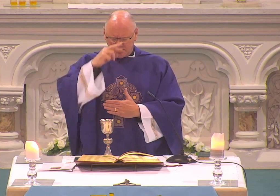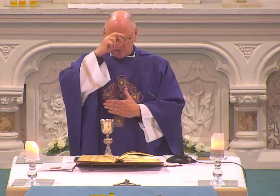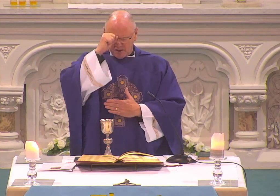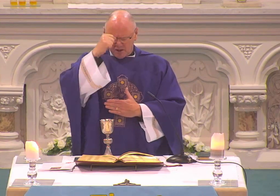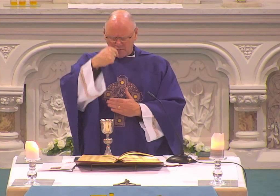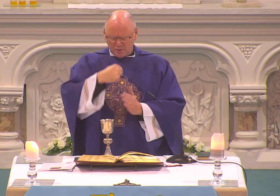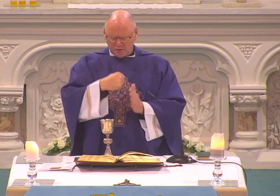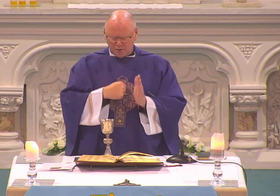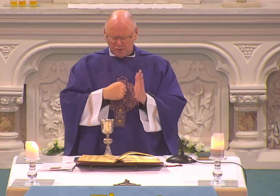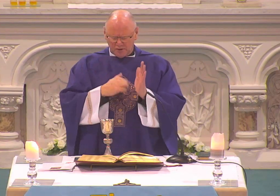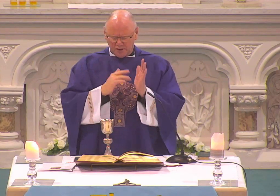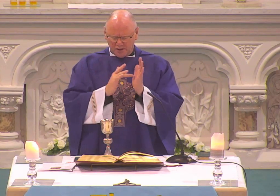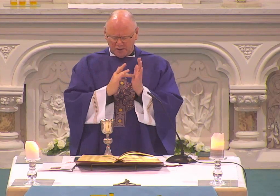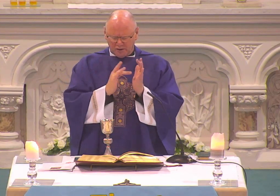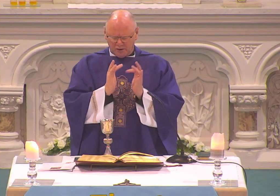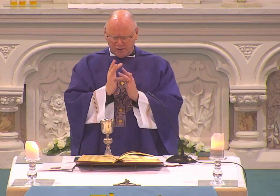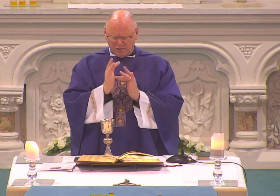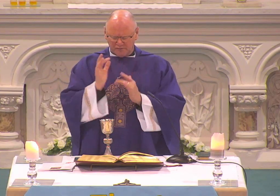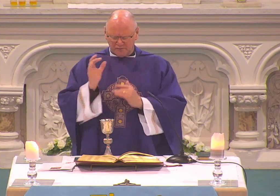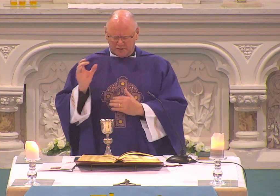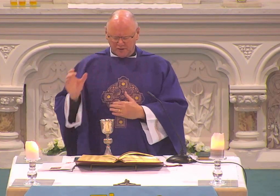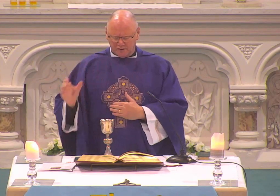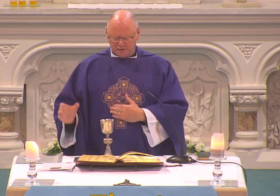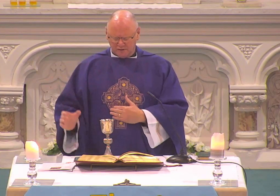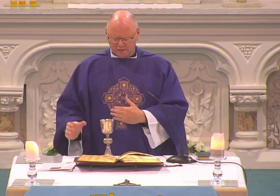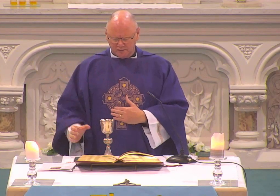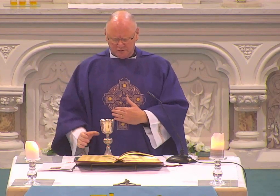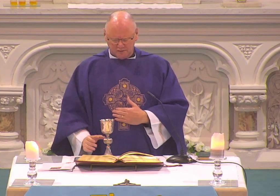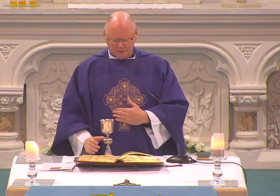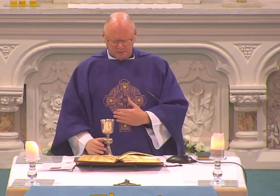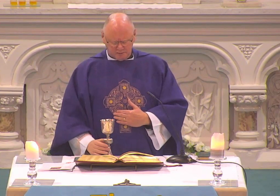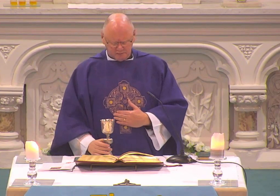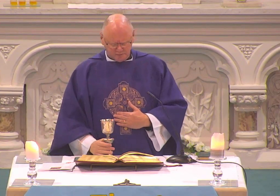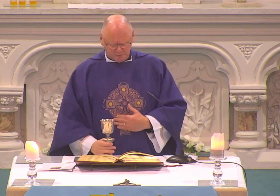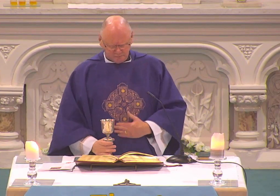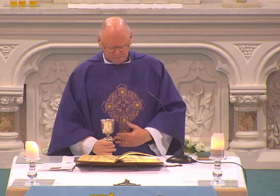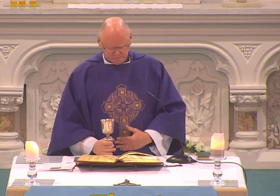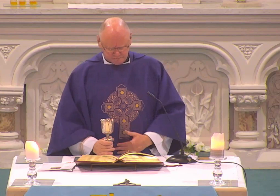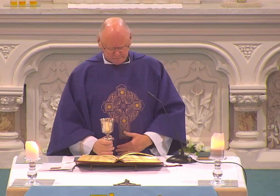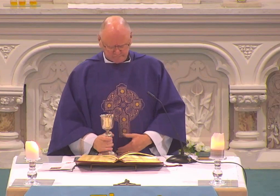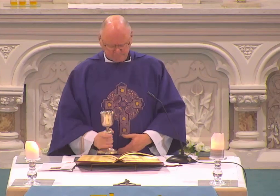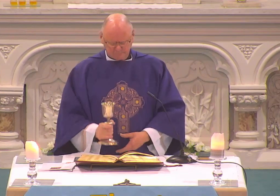in memory of me."